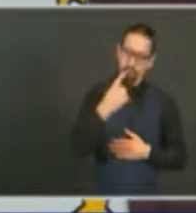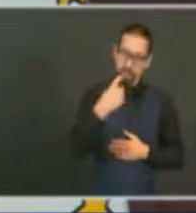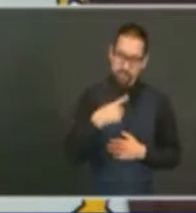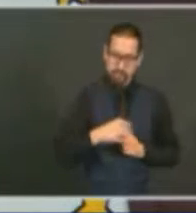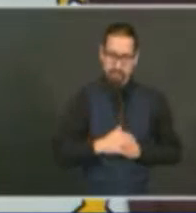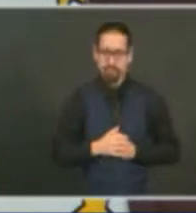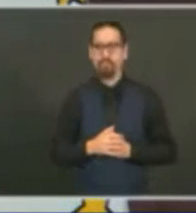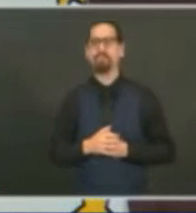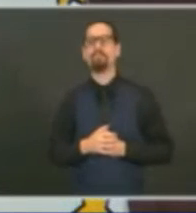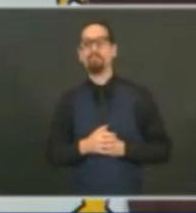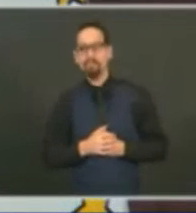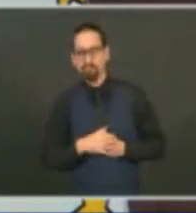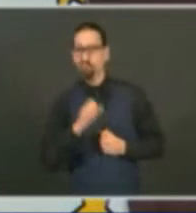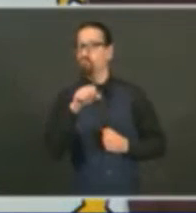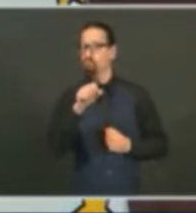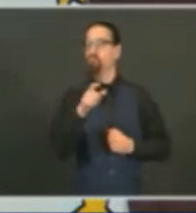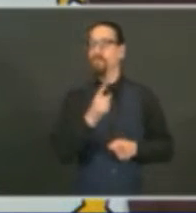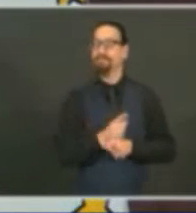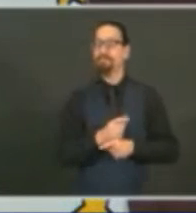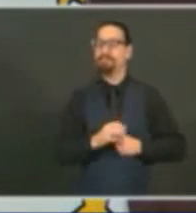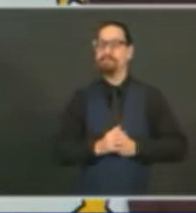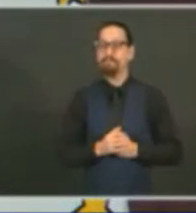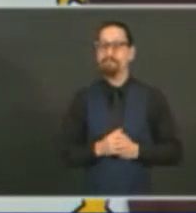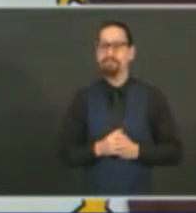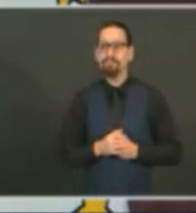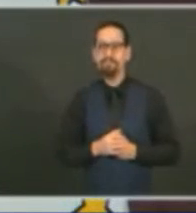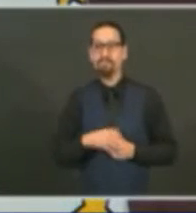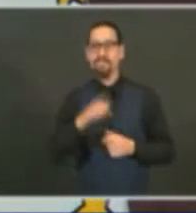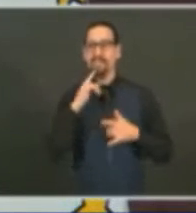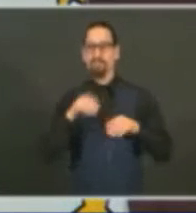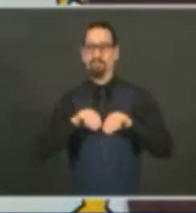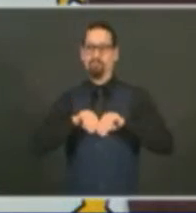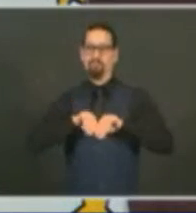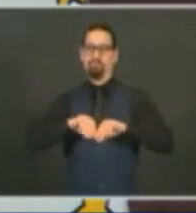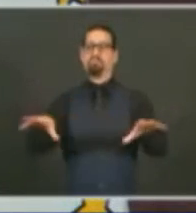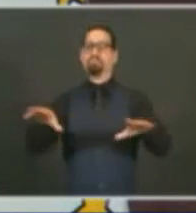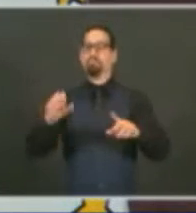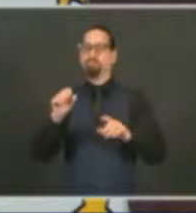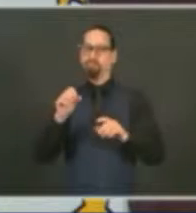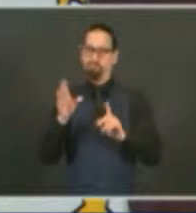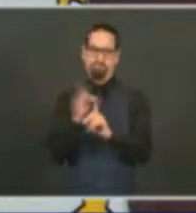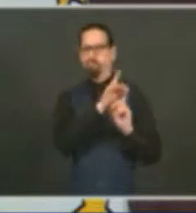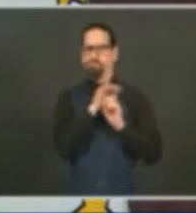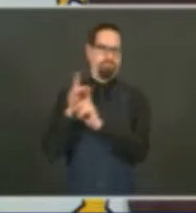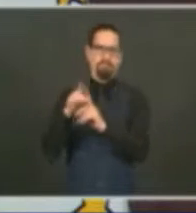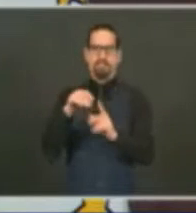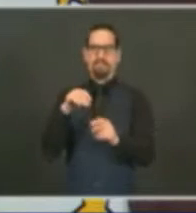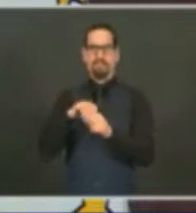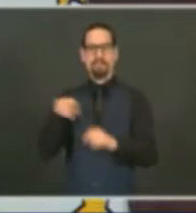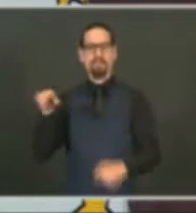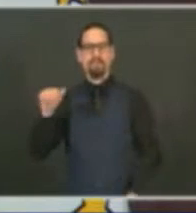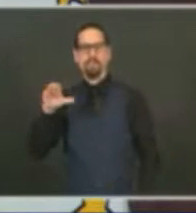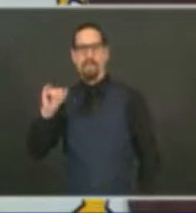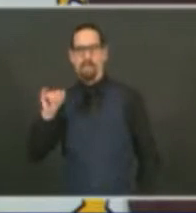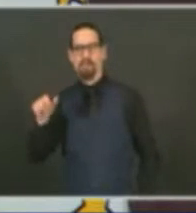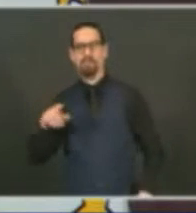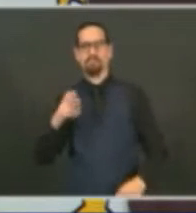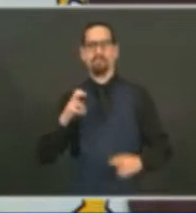you are correct. There is a significant outbreak in maximum security at the ACI.